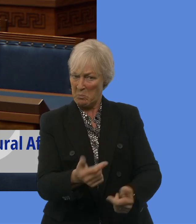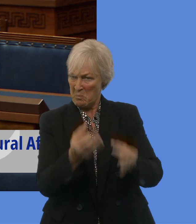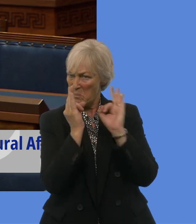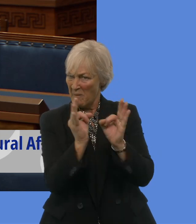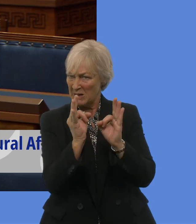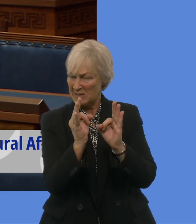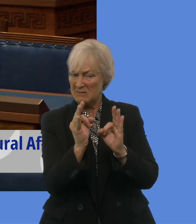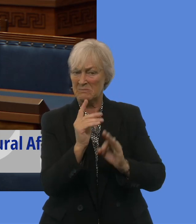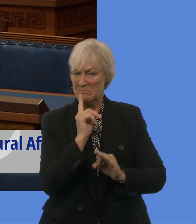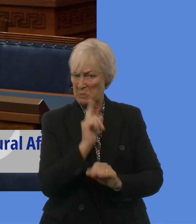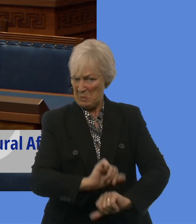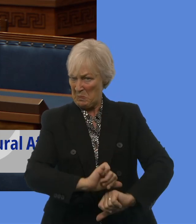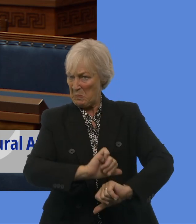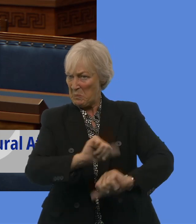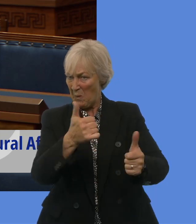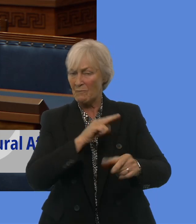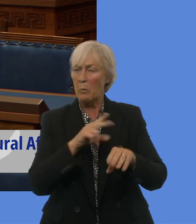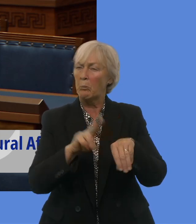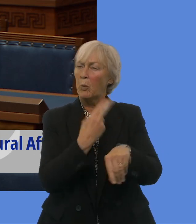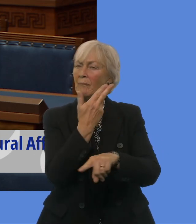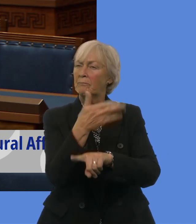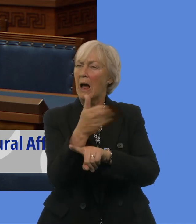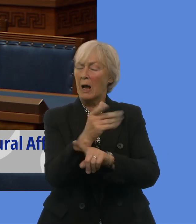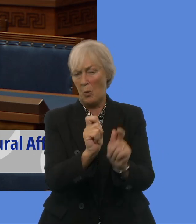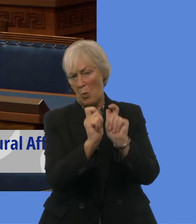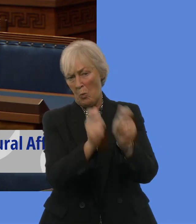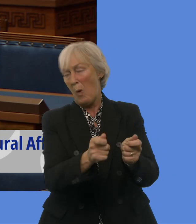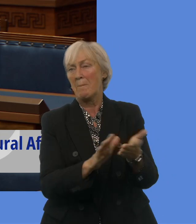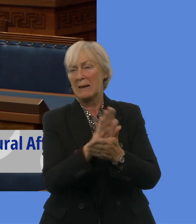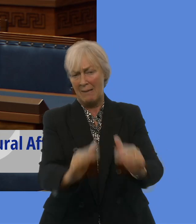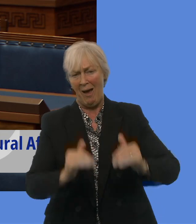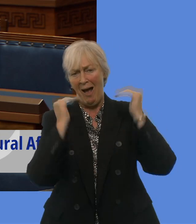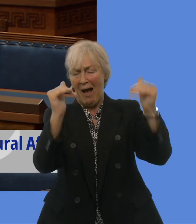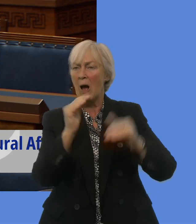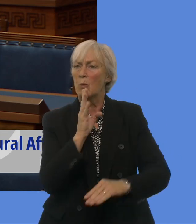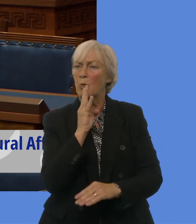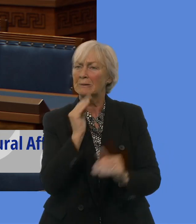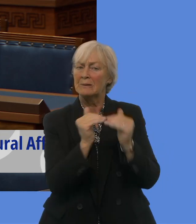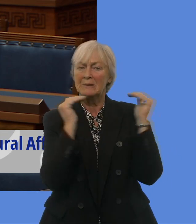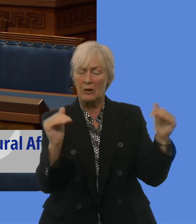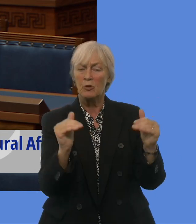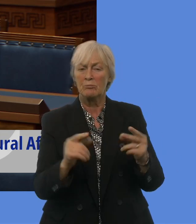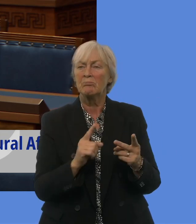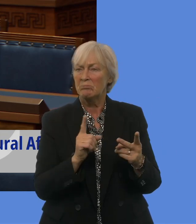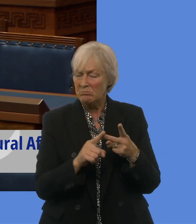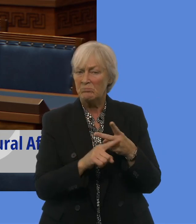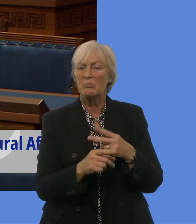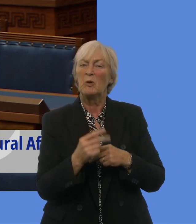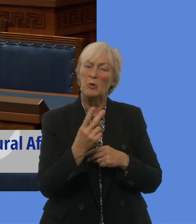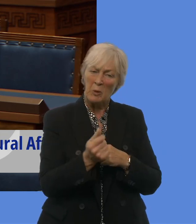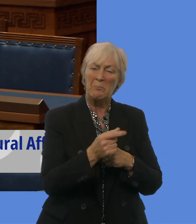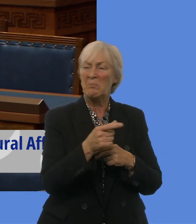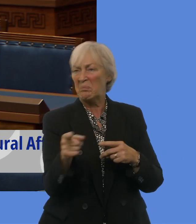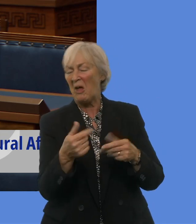a prerequisite for the coveted Blue Flag Award and an indication of highest water quality standard. 2 met the good standard, and the remaining